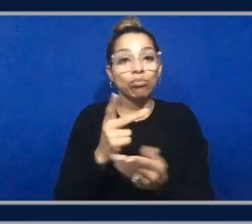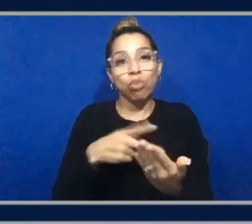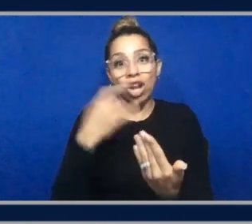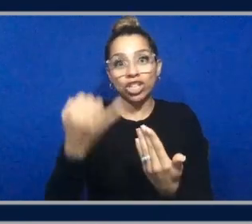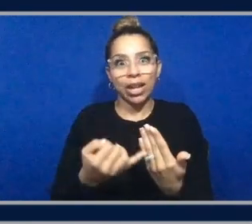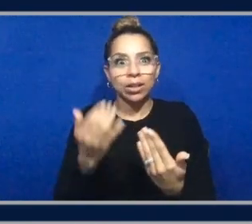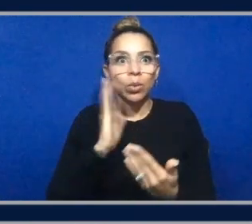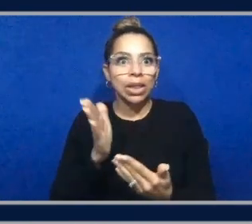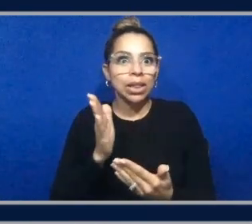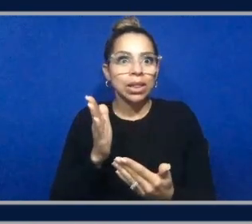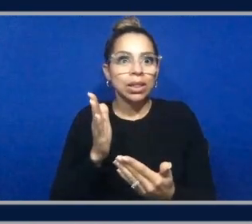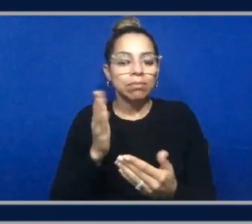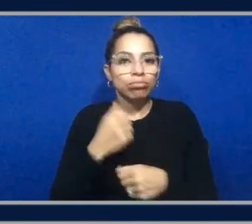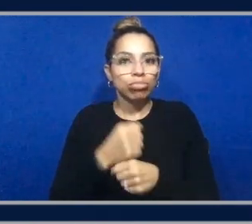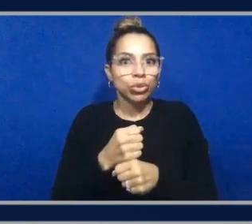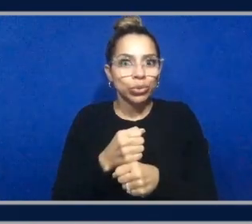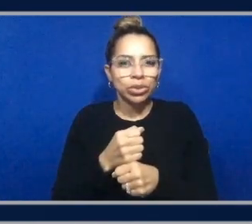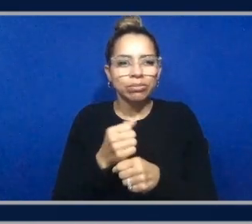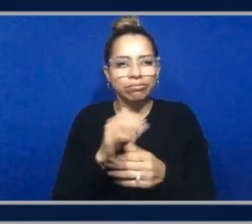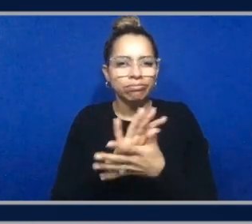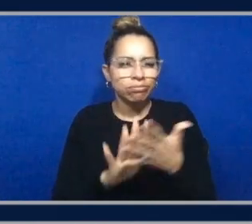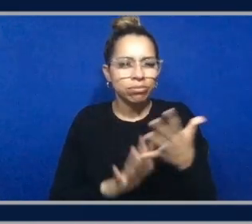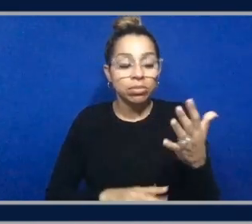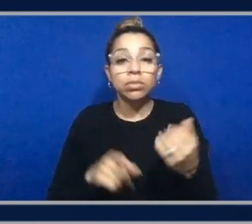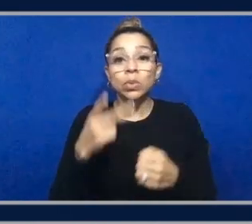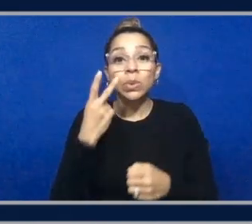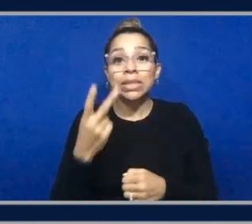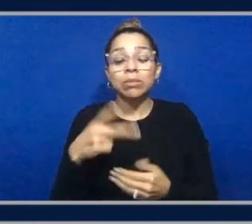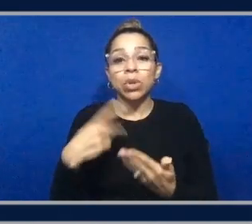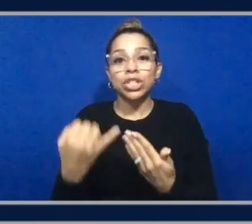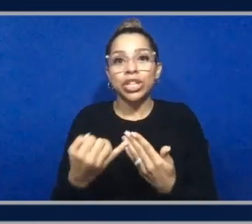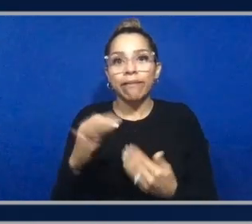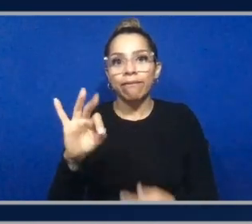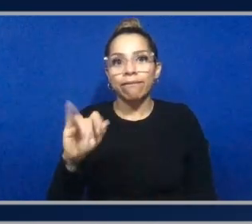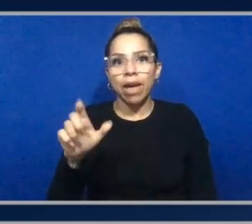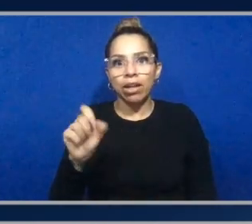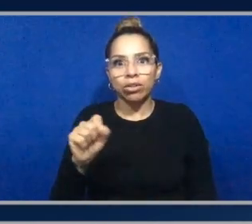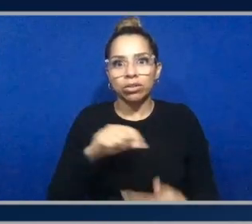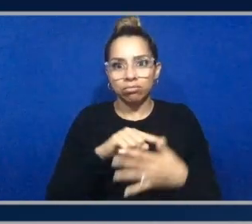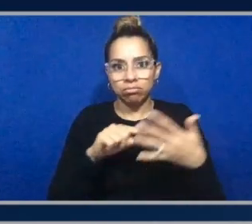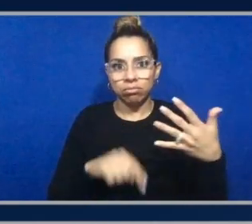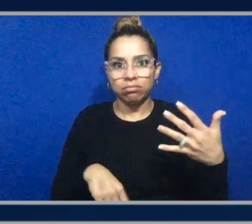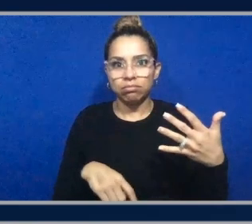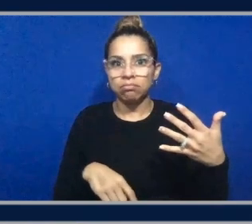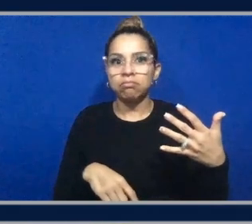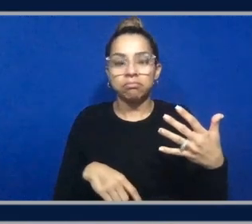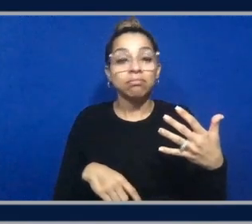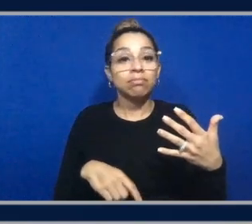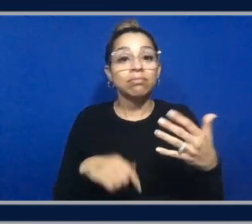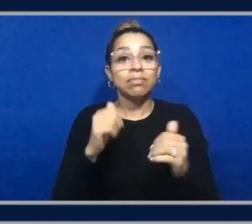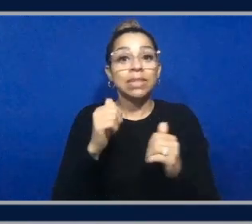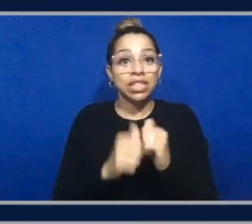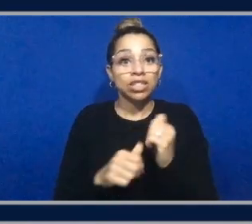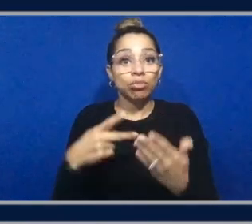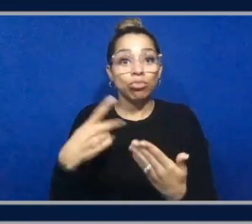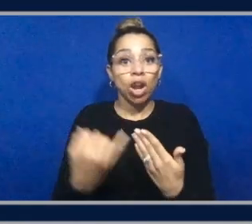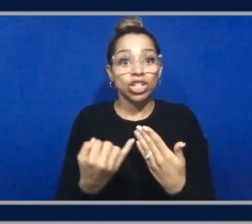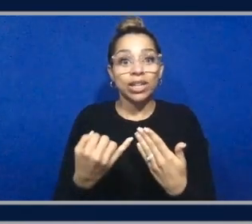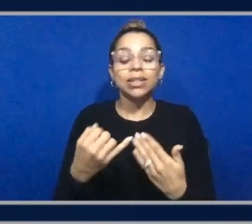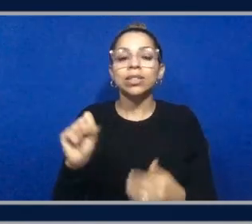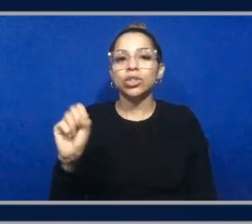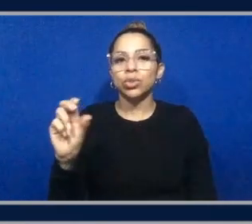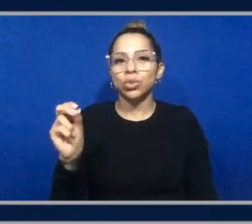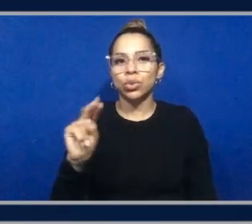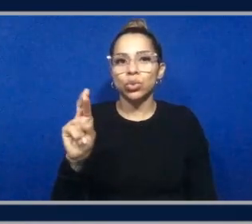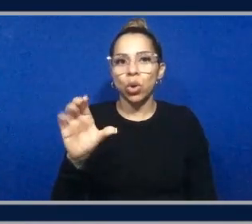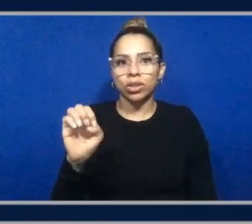So here you see a list of project files that are here. So by nature, every project is source controlled for us. So we have